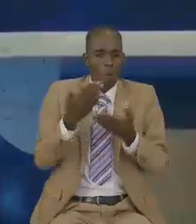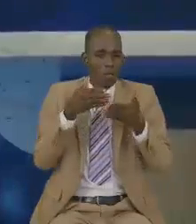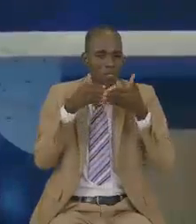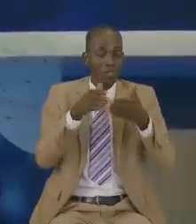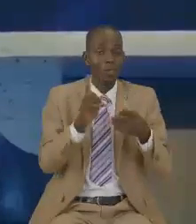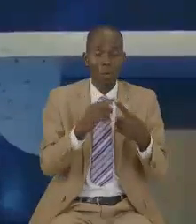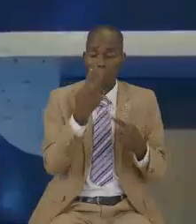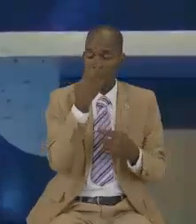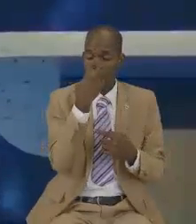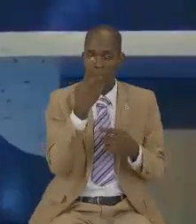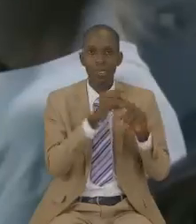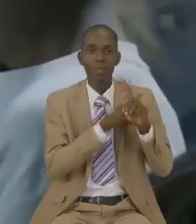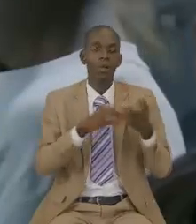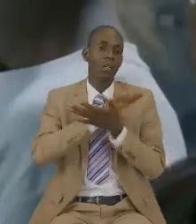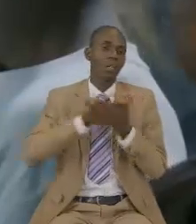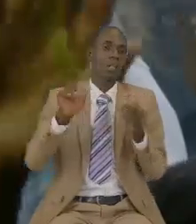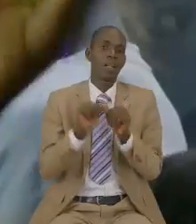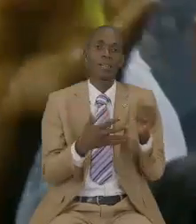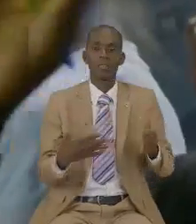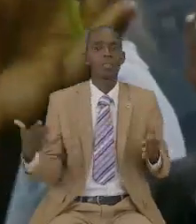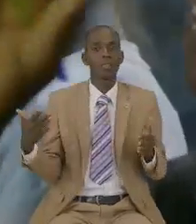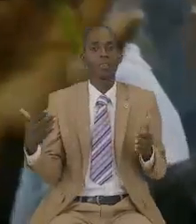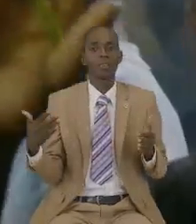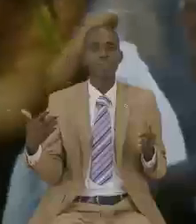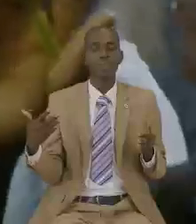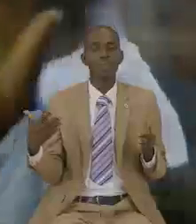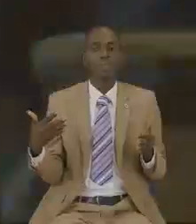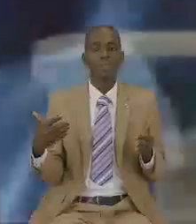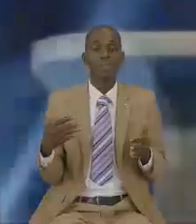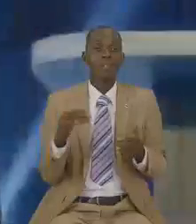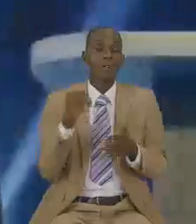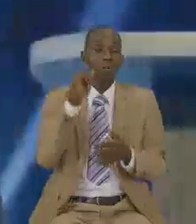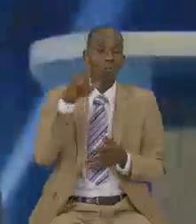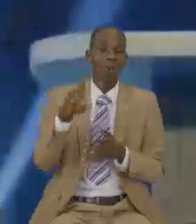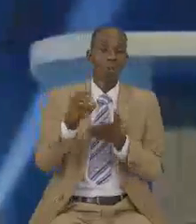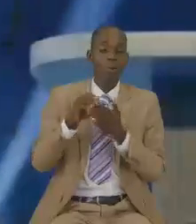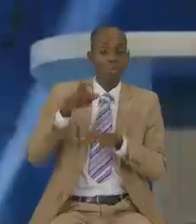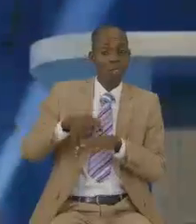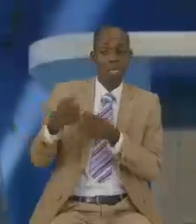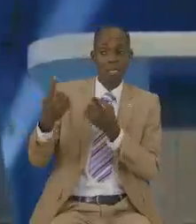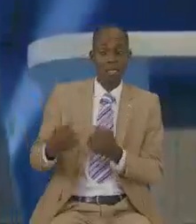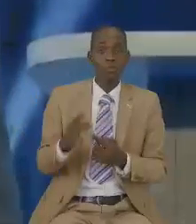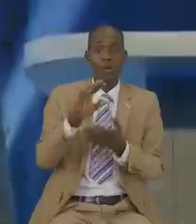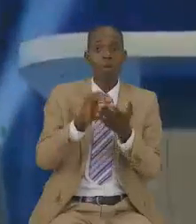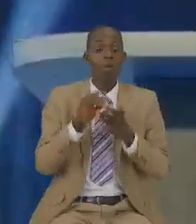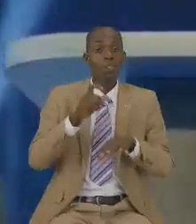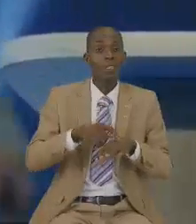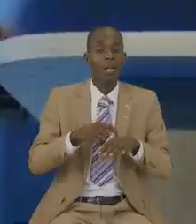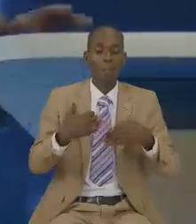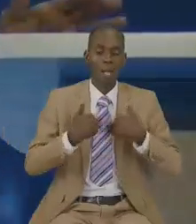Lord cleared everything. Her time came. Your time has